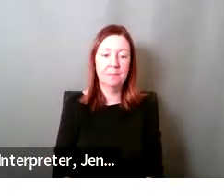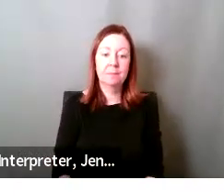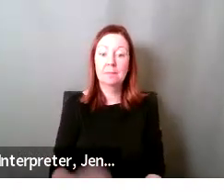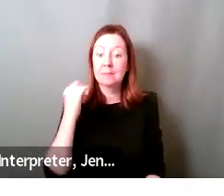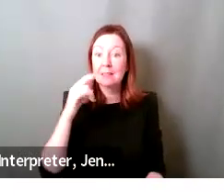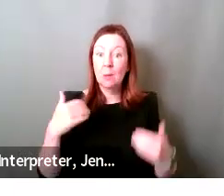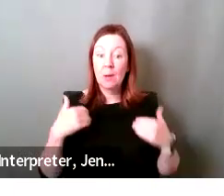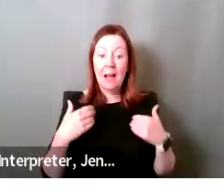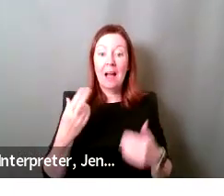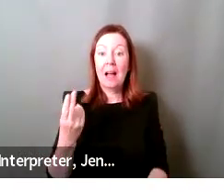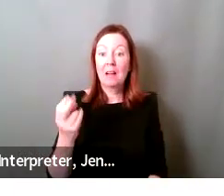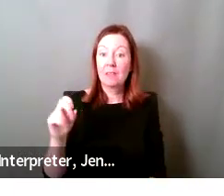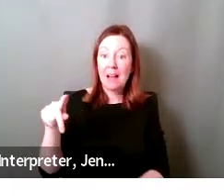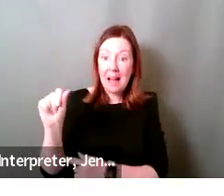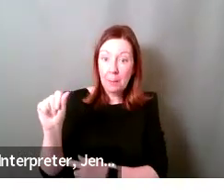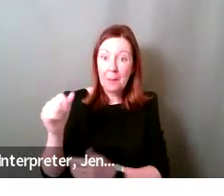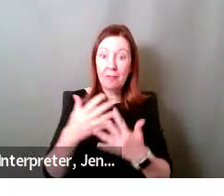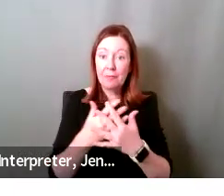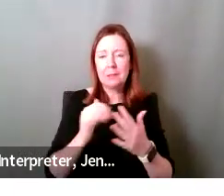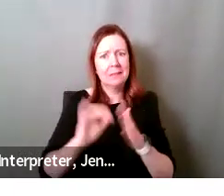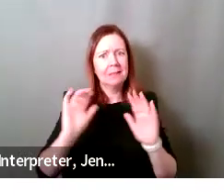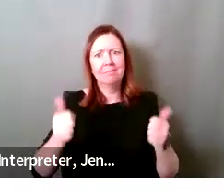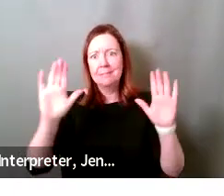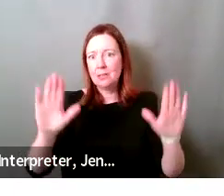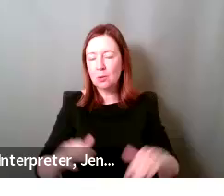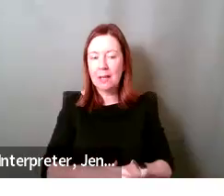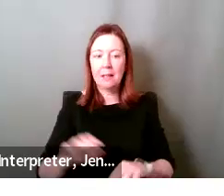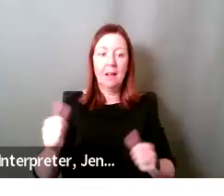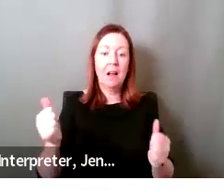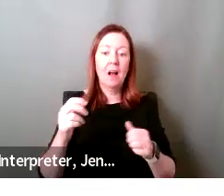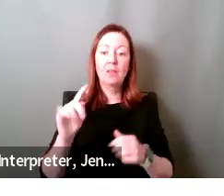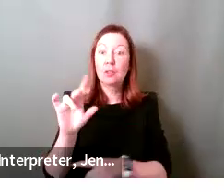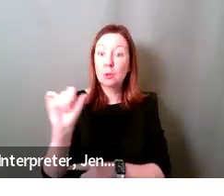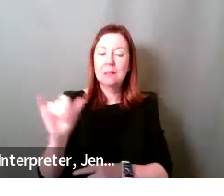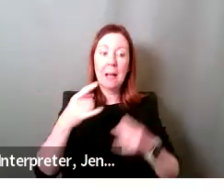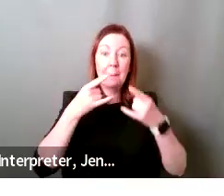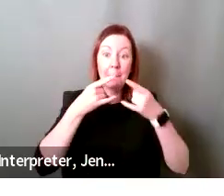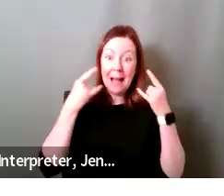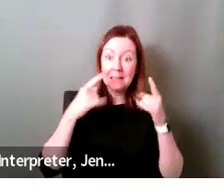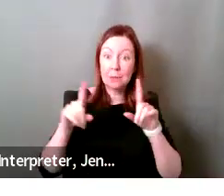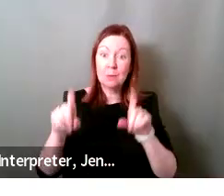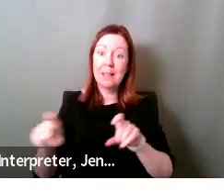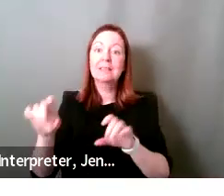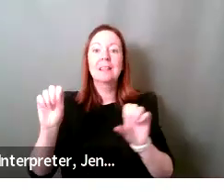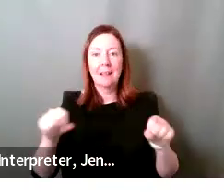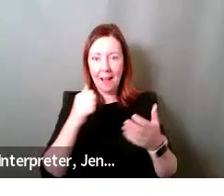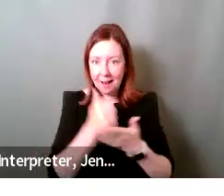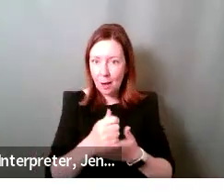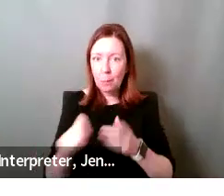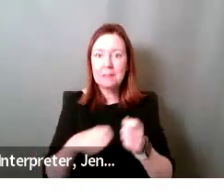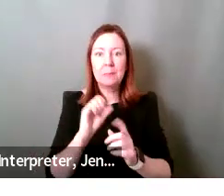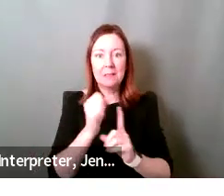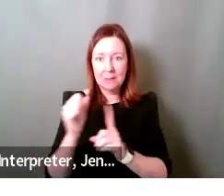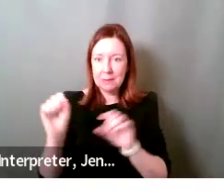And if you have HEPA filters, that's great. So other tools like masking or testing can be helpful in certain